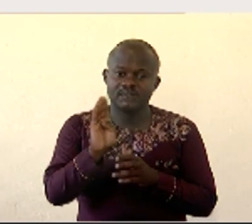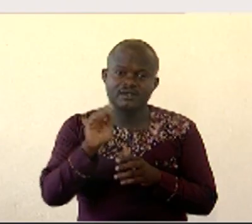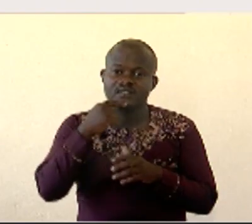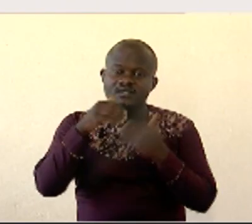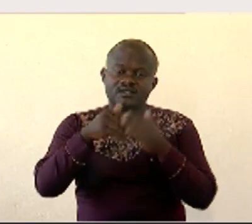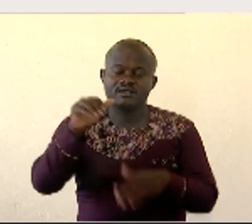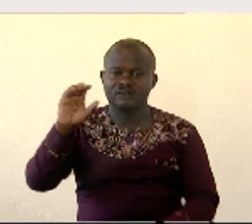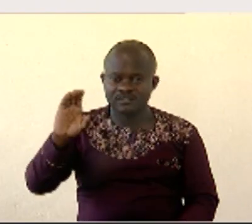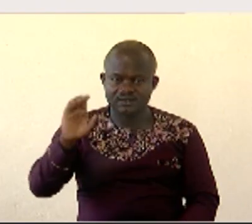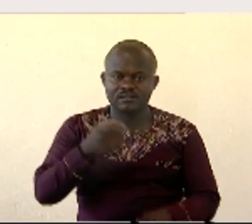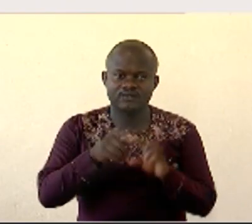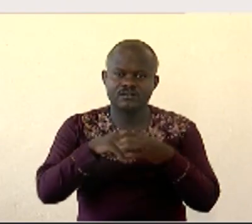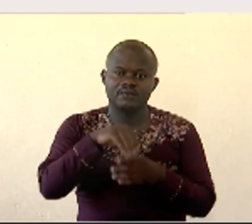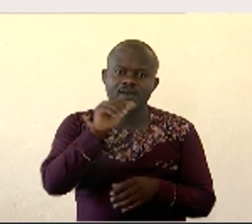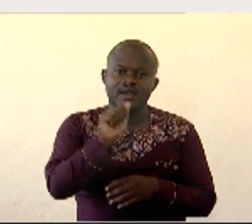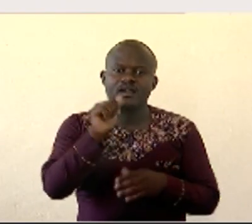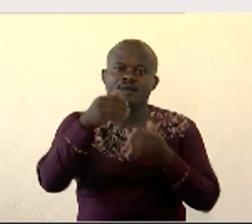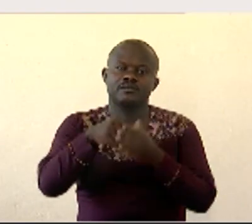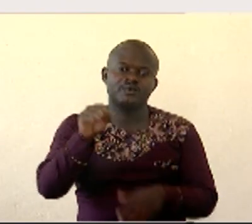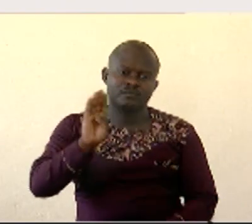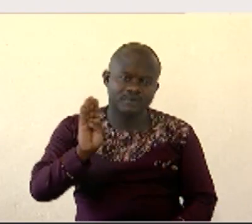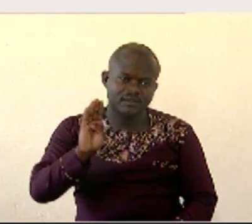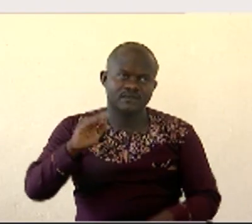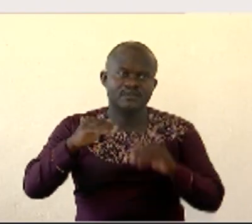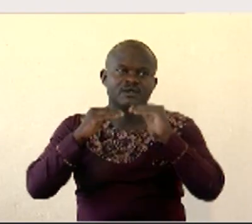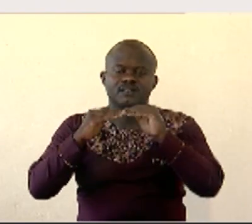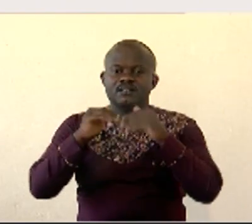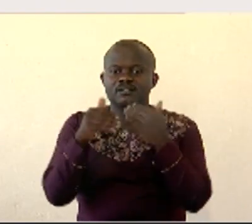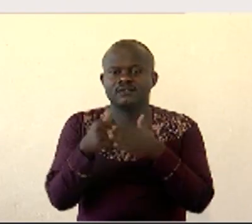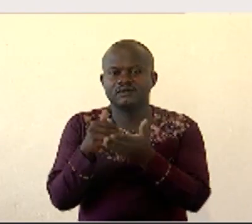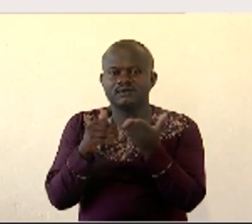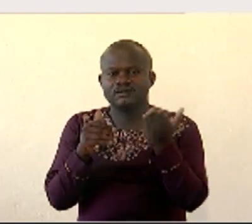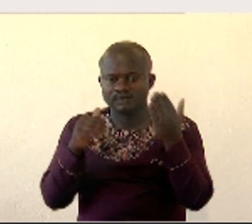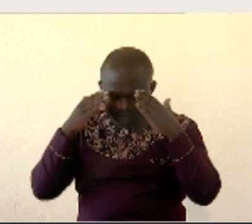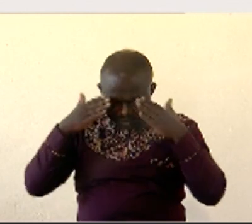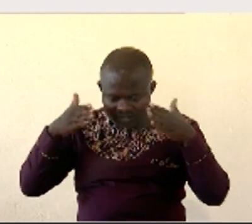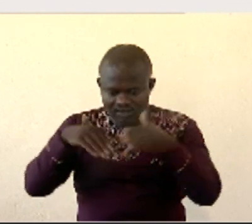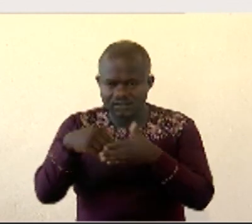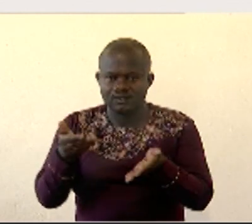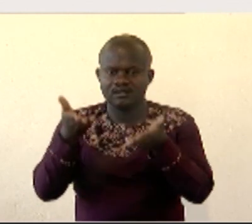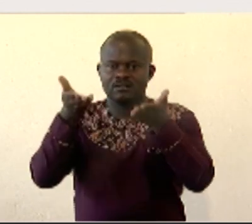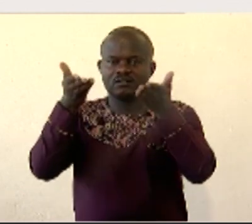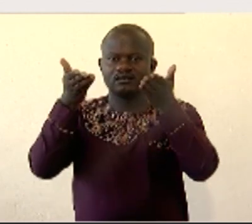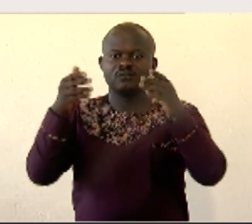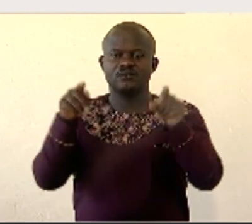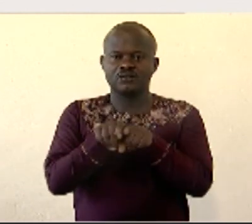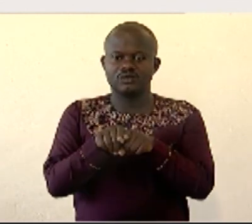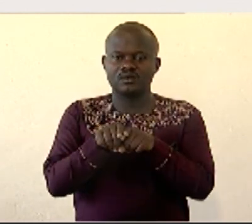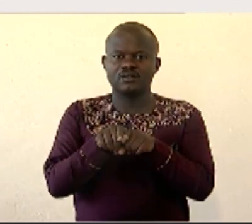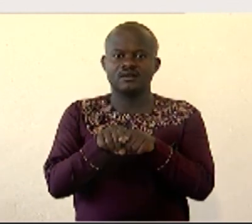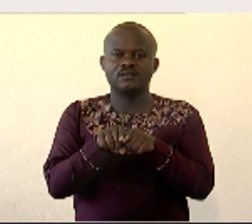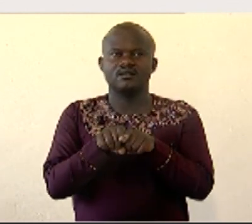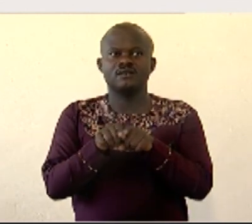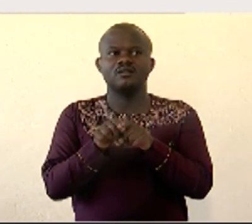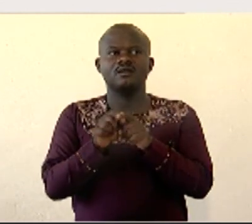C. From A up to B, the rate of carbon dioxide, as carbon dioxide concentration increases, also the